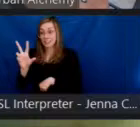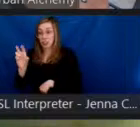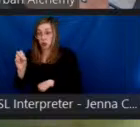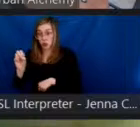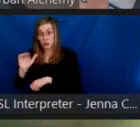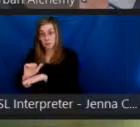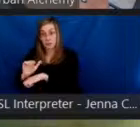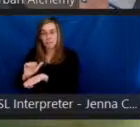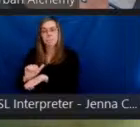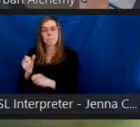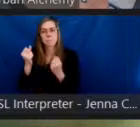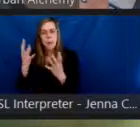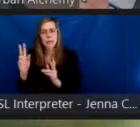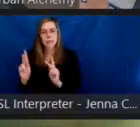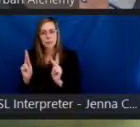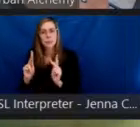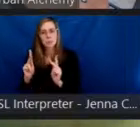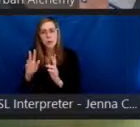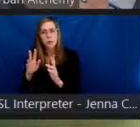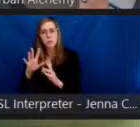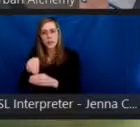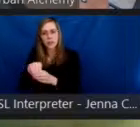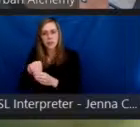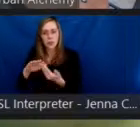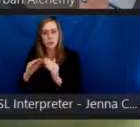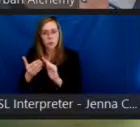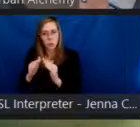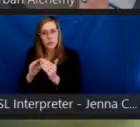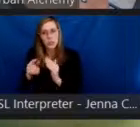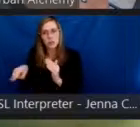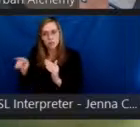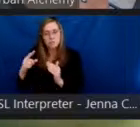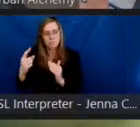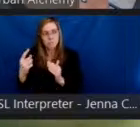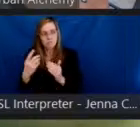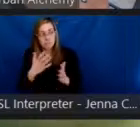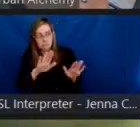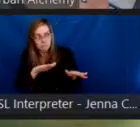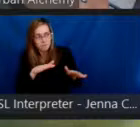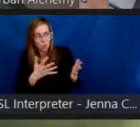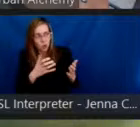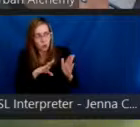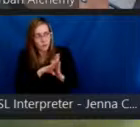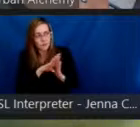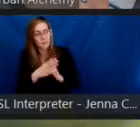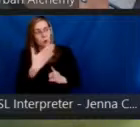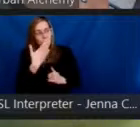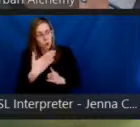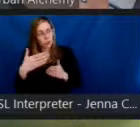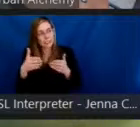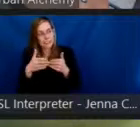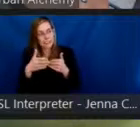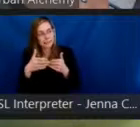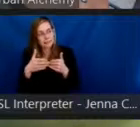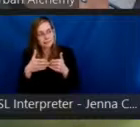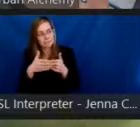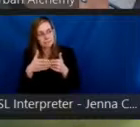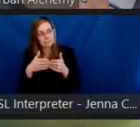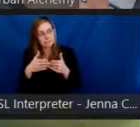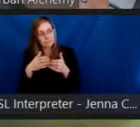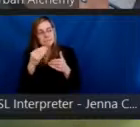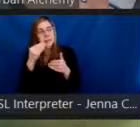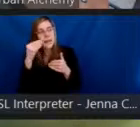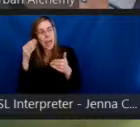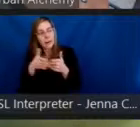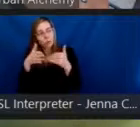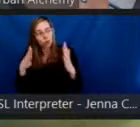community who want us to develop a good neighbor agreement and make sure that we have some metrics in place